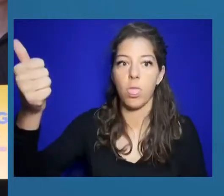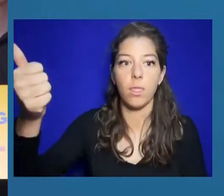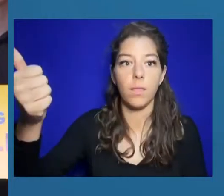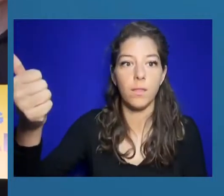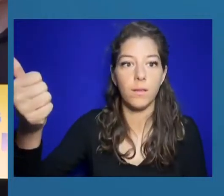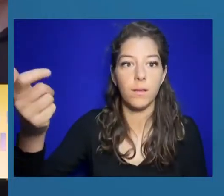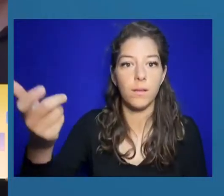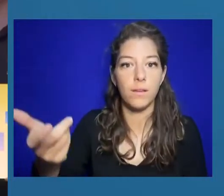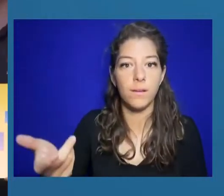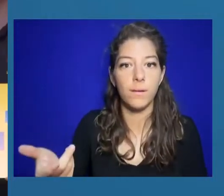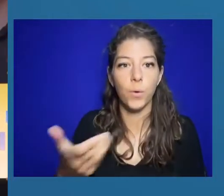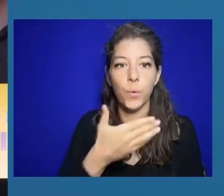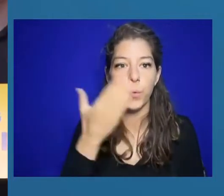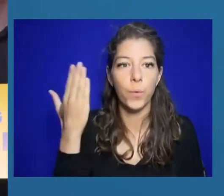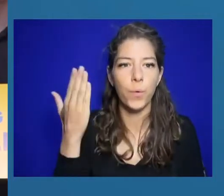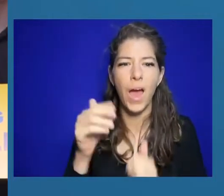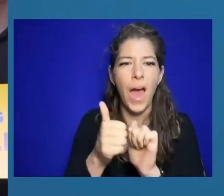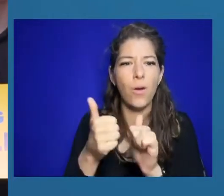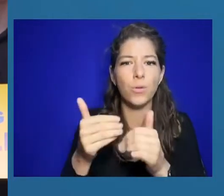How do you get ahead?